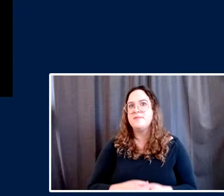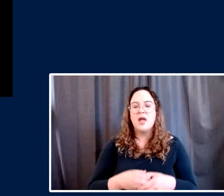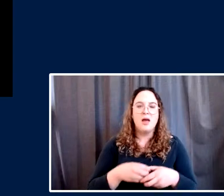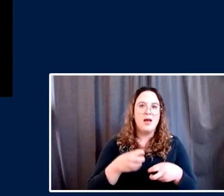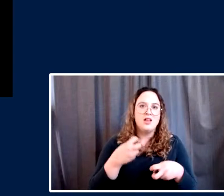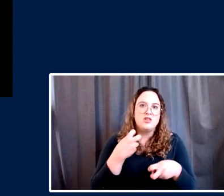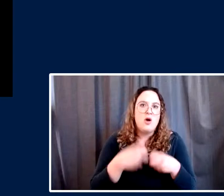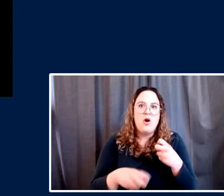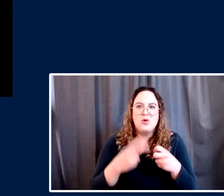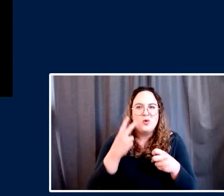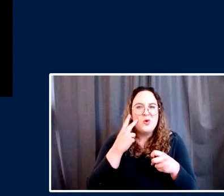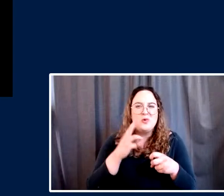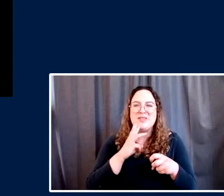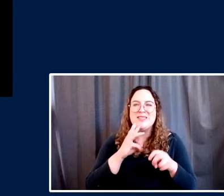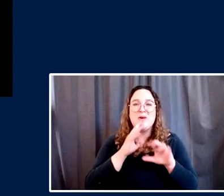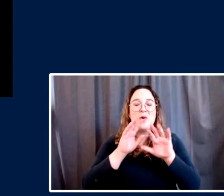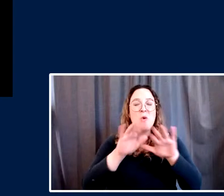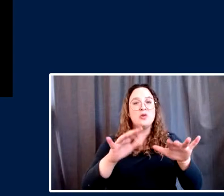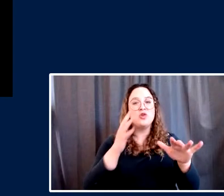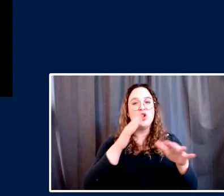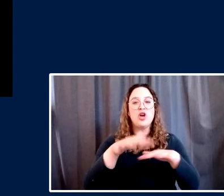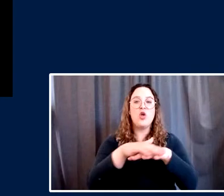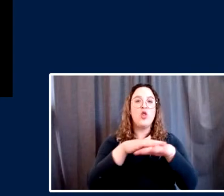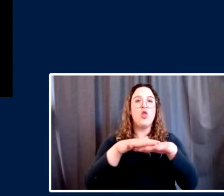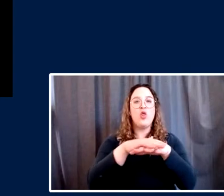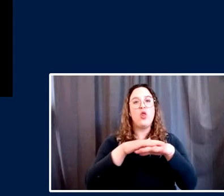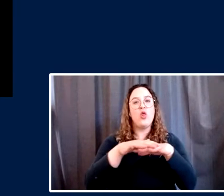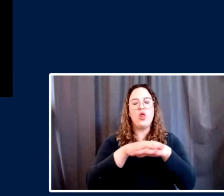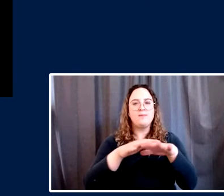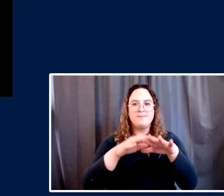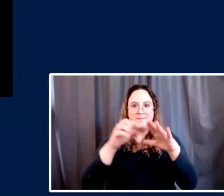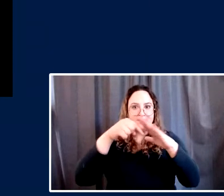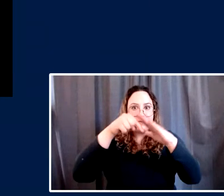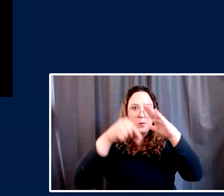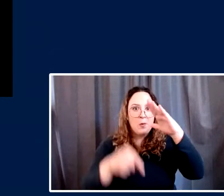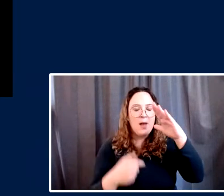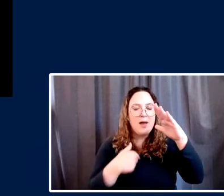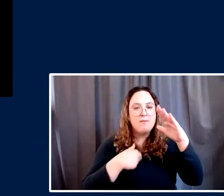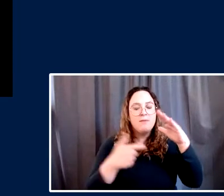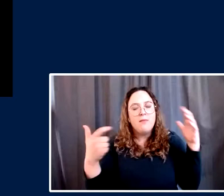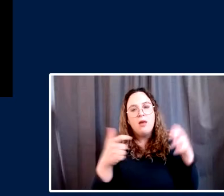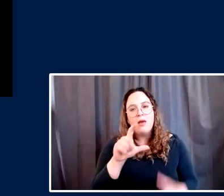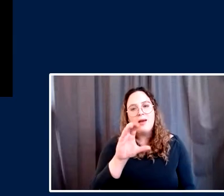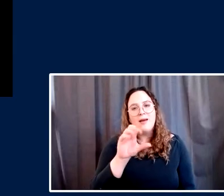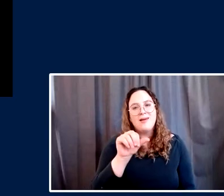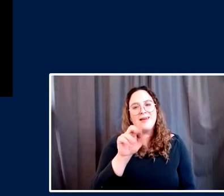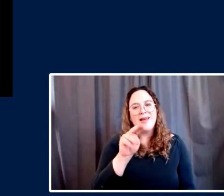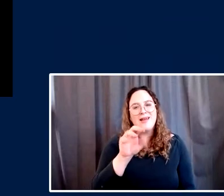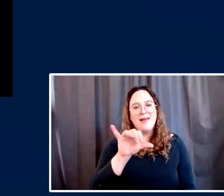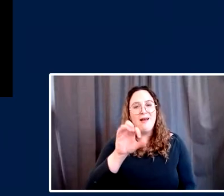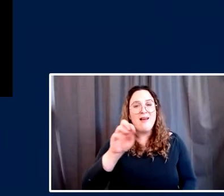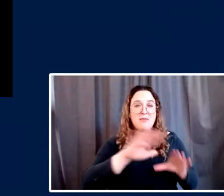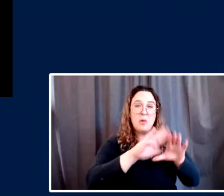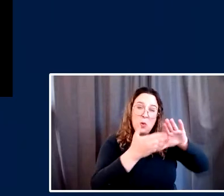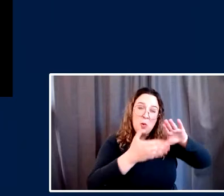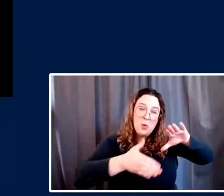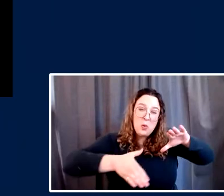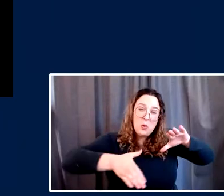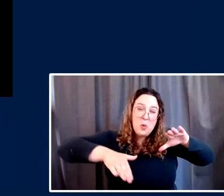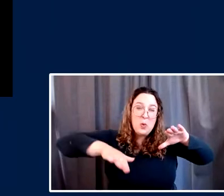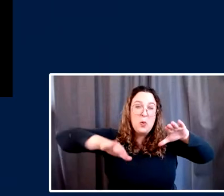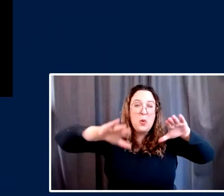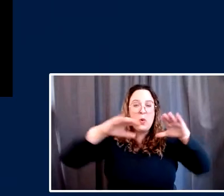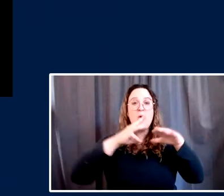at the surface, but Monterey Bay is home to Monterey Canyon, a submarine canyon that stretches far down below the surface of the